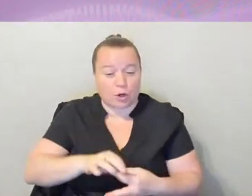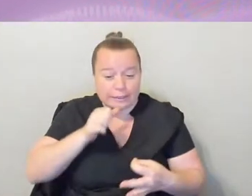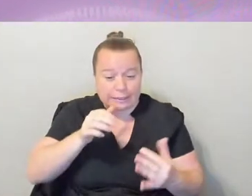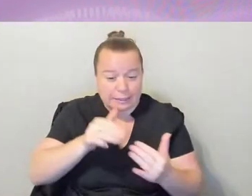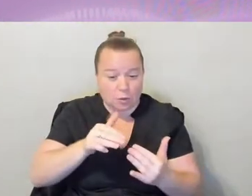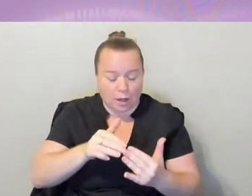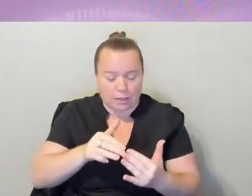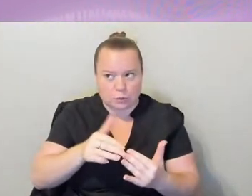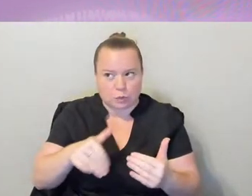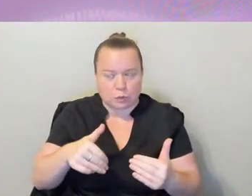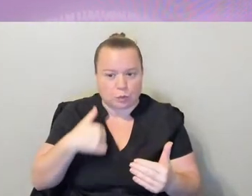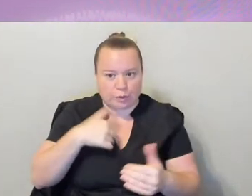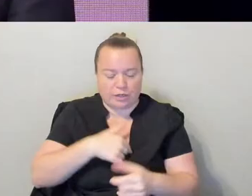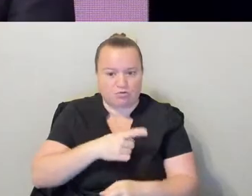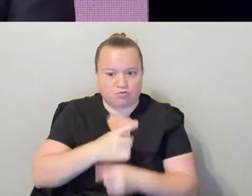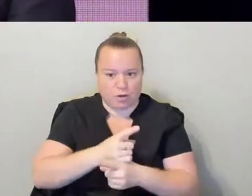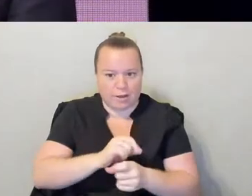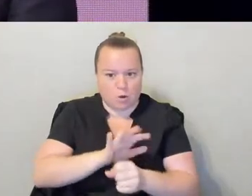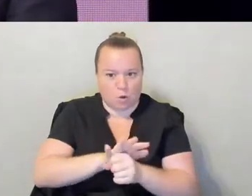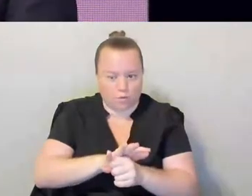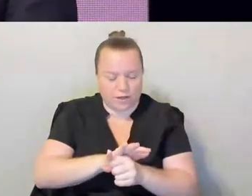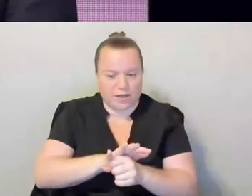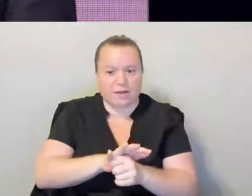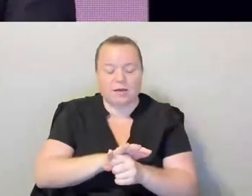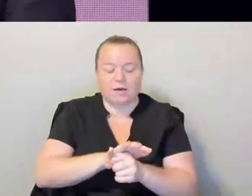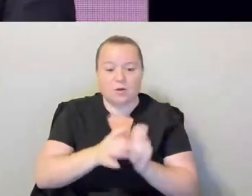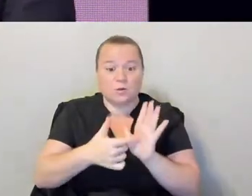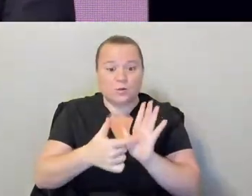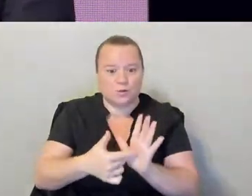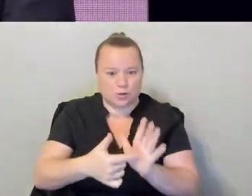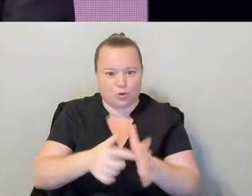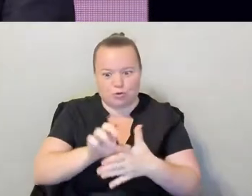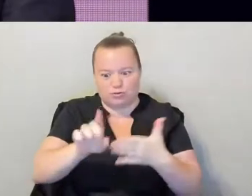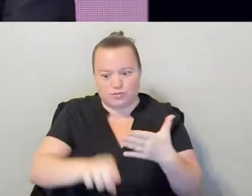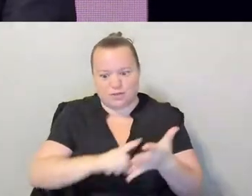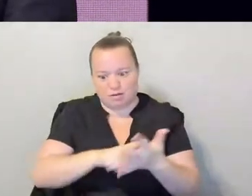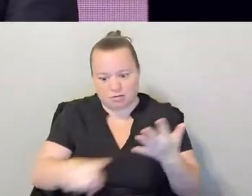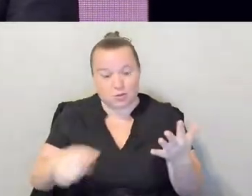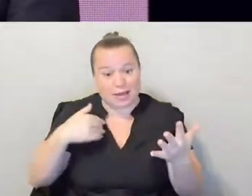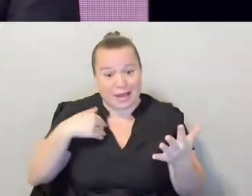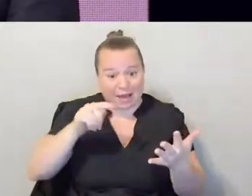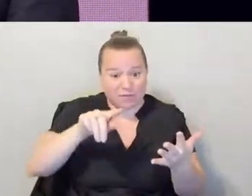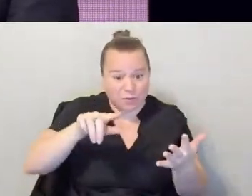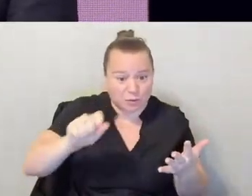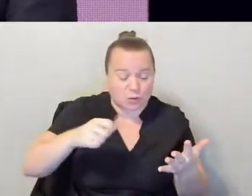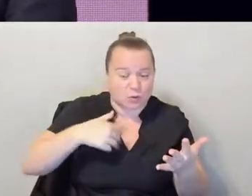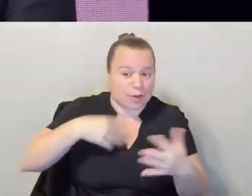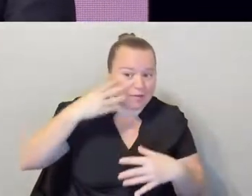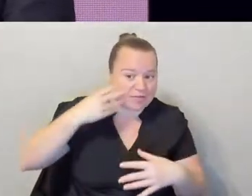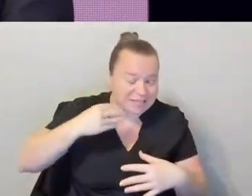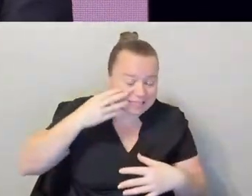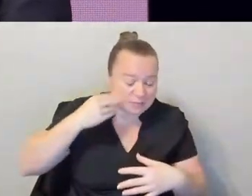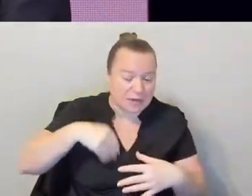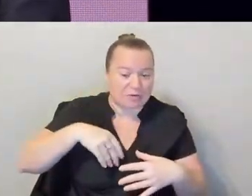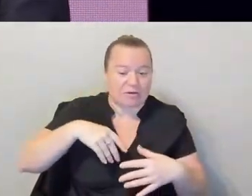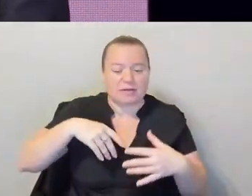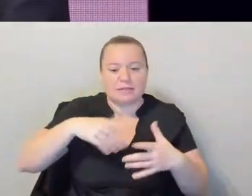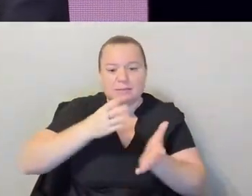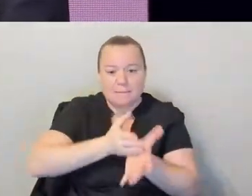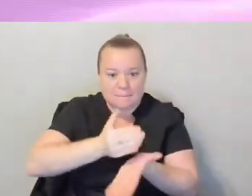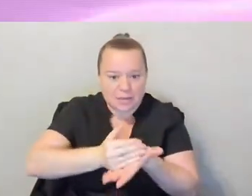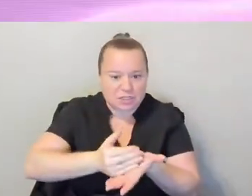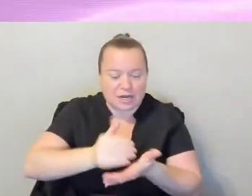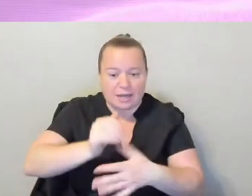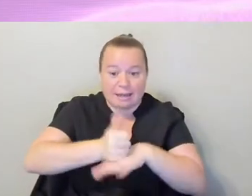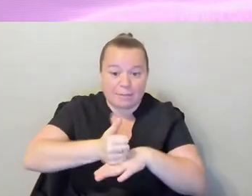as that. So we have the tools, we have the experience on gender budgeting, we have the experience in implementing